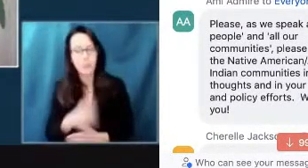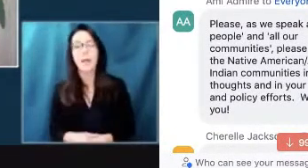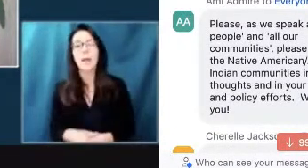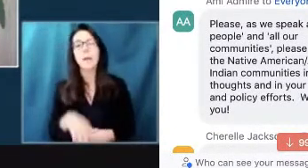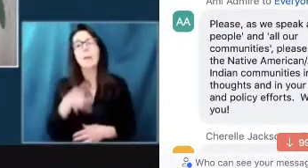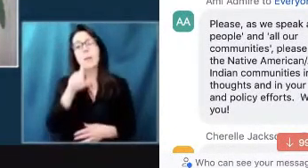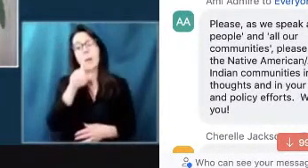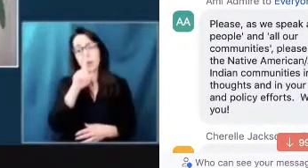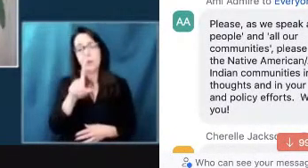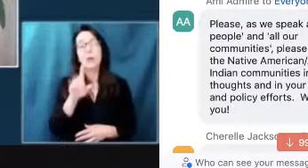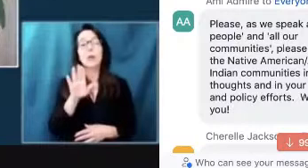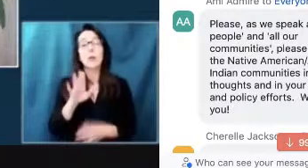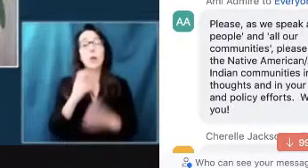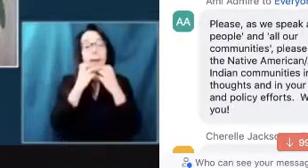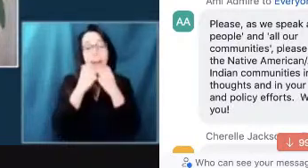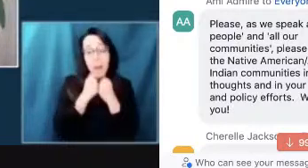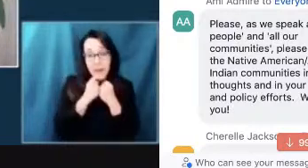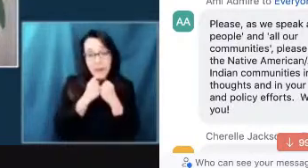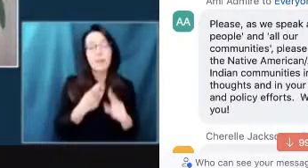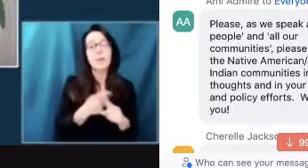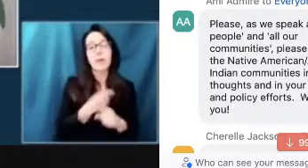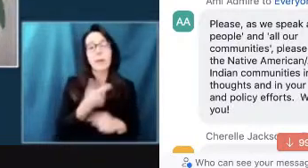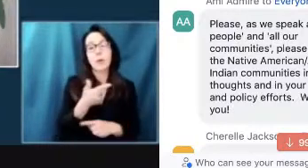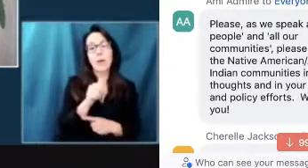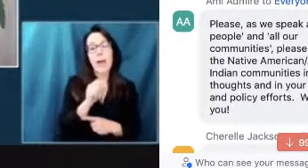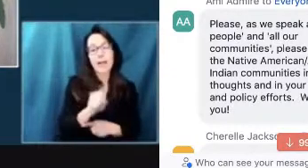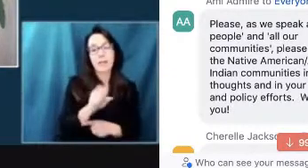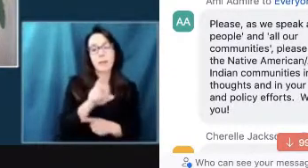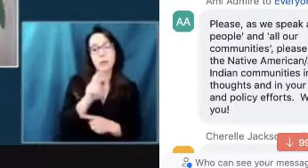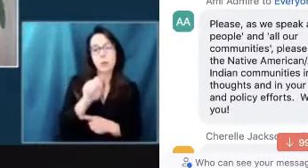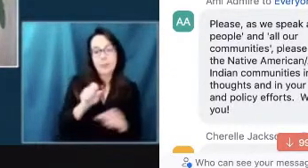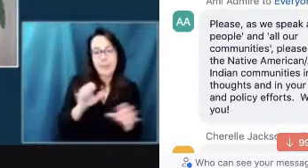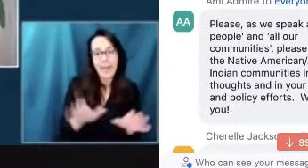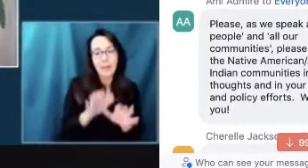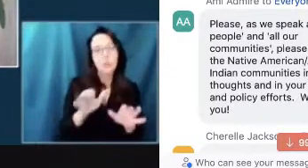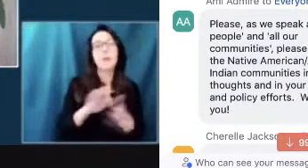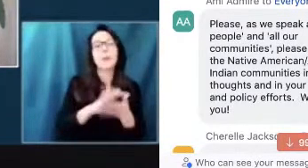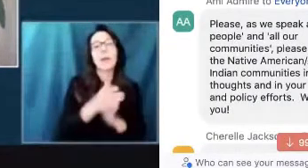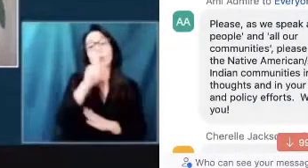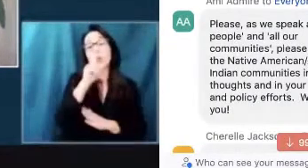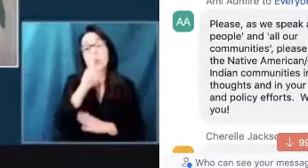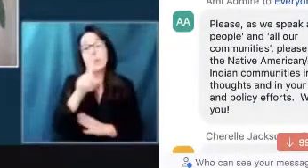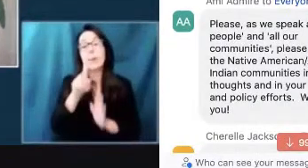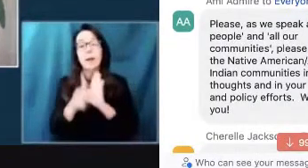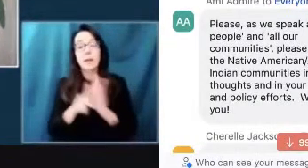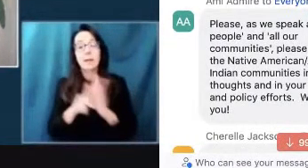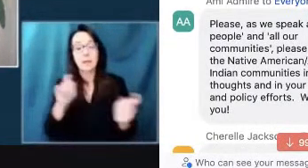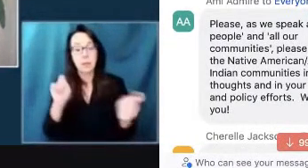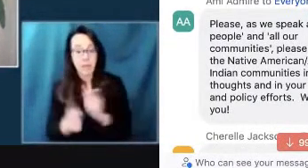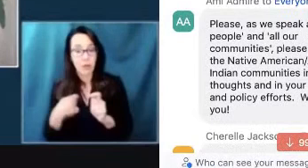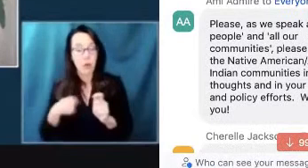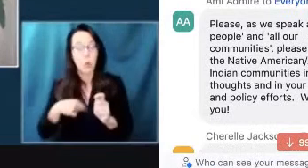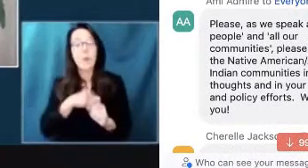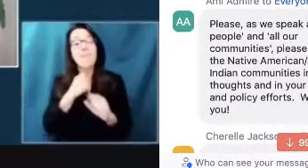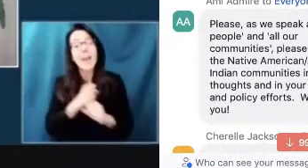from grassroots action to real policy change. We are fighting to keep our schools open and safe, to